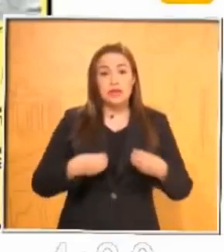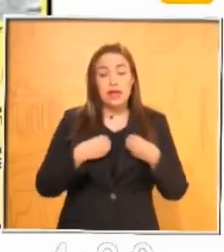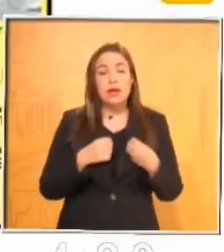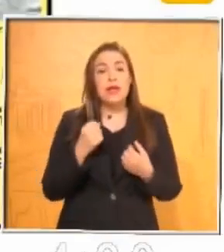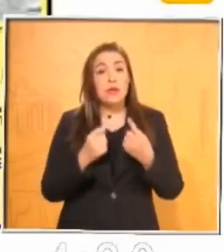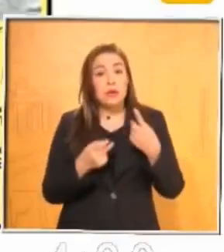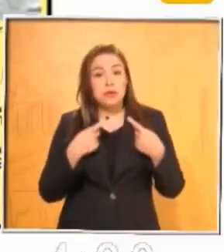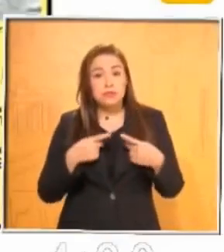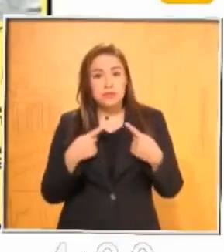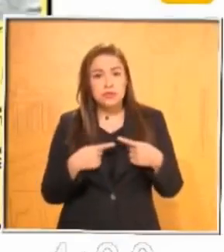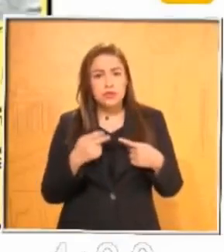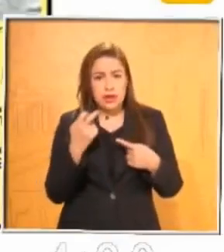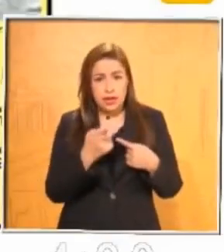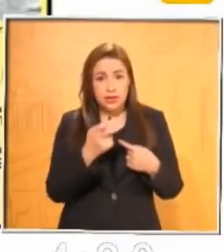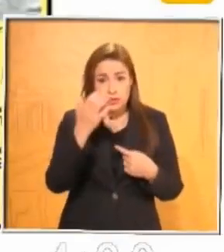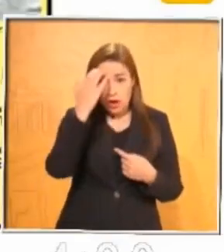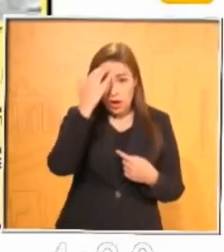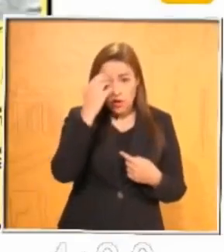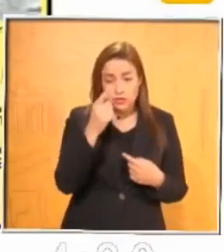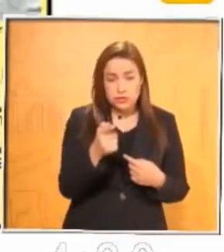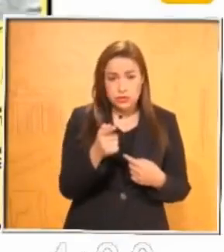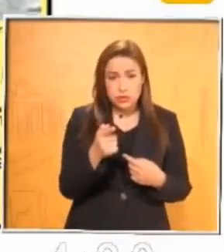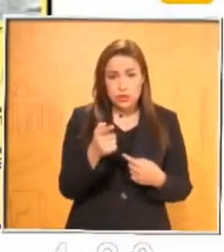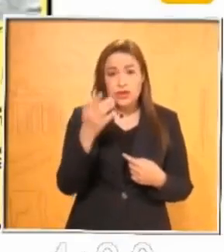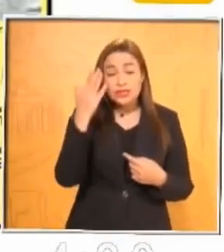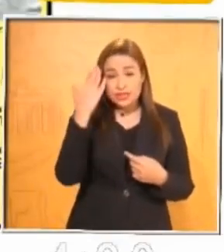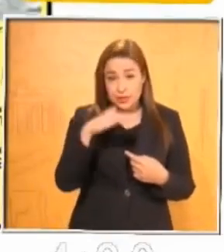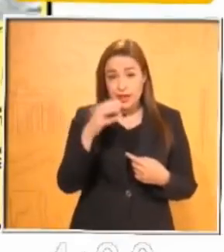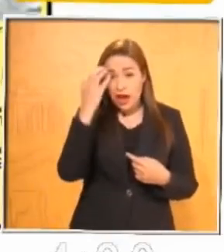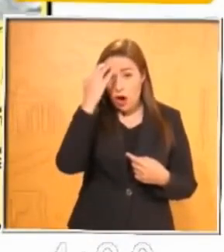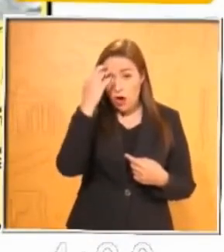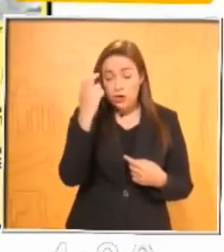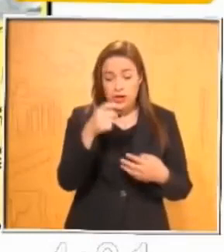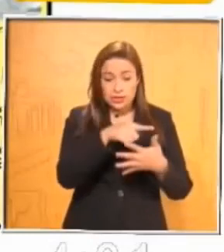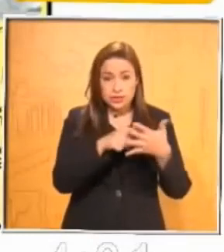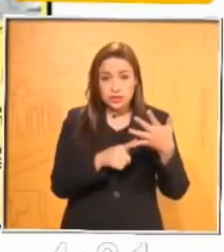Is this familiar to you? Do you know this genre?